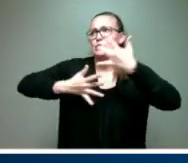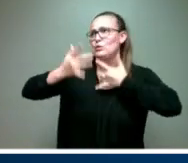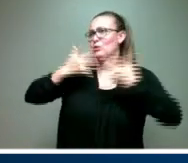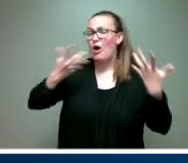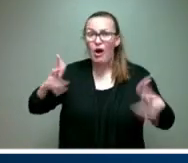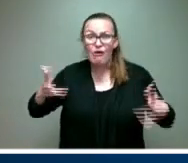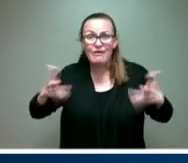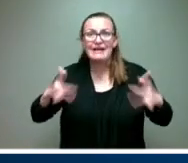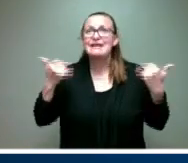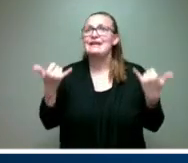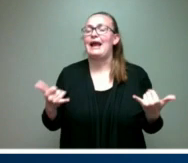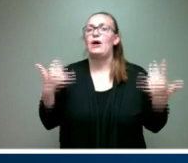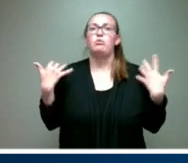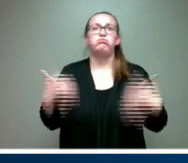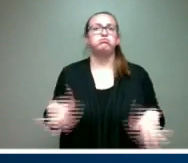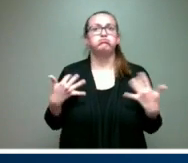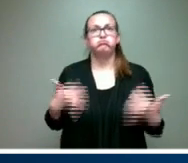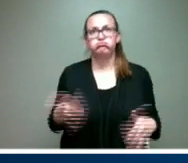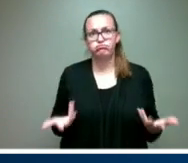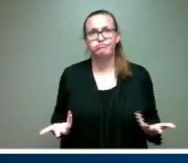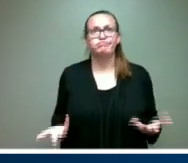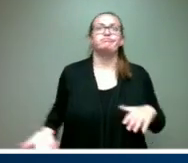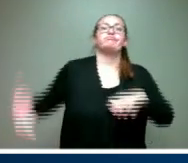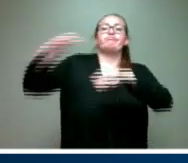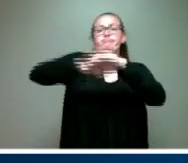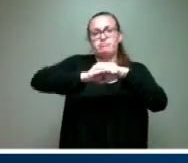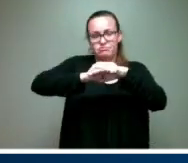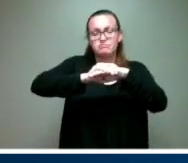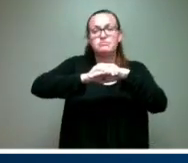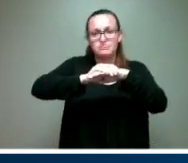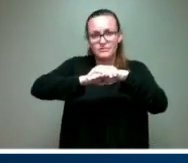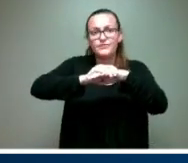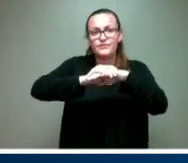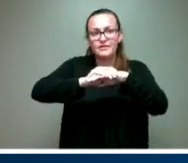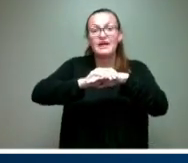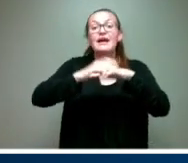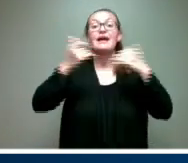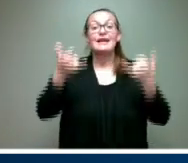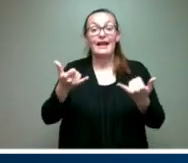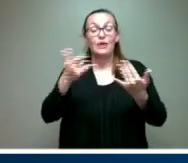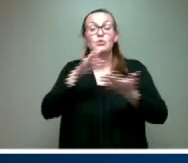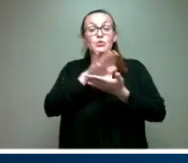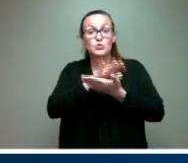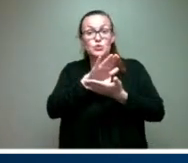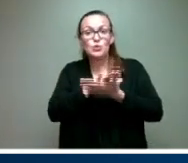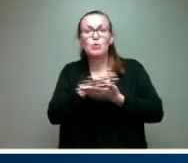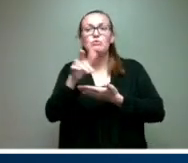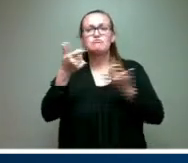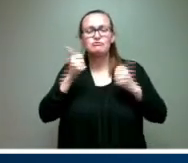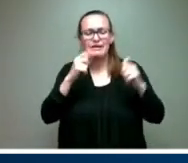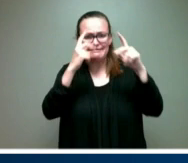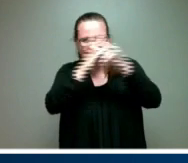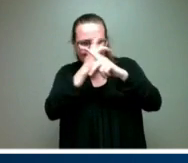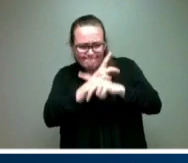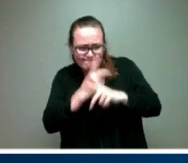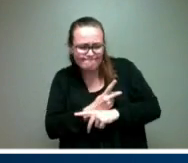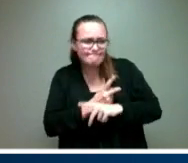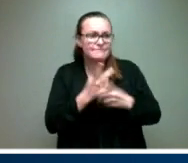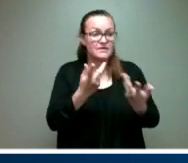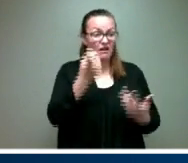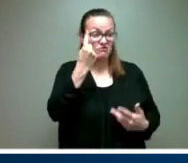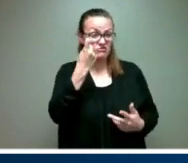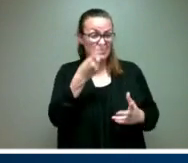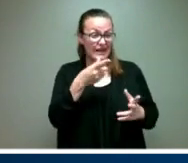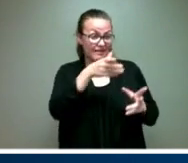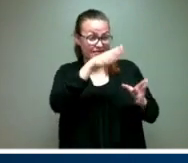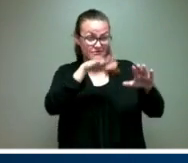endeavor for our schools. It's part and parcel of providing instruction too, because you see the whole child, not just what they